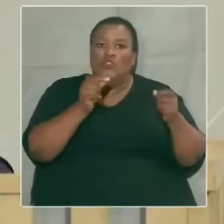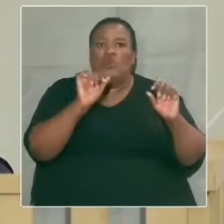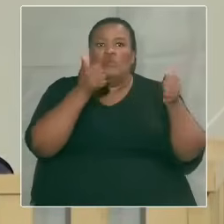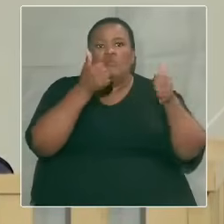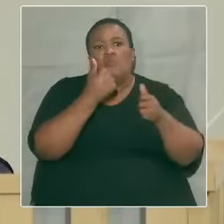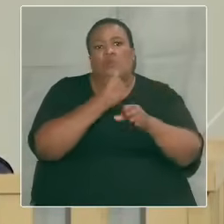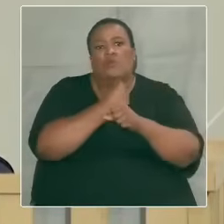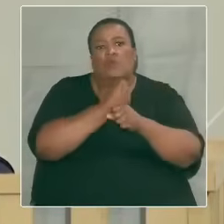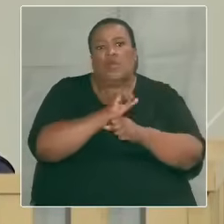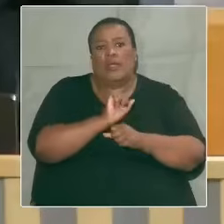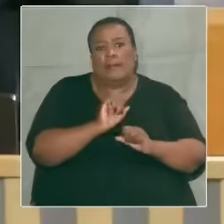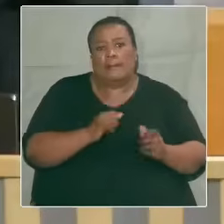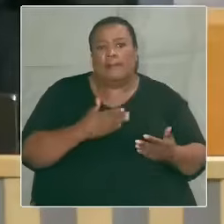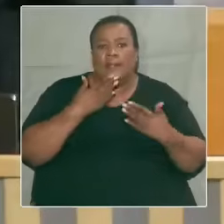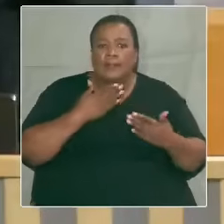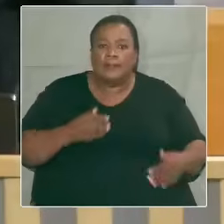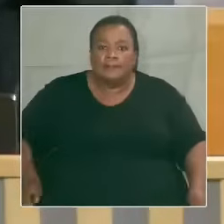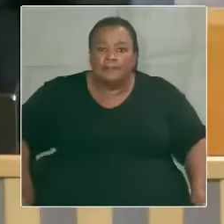quite successful.